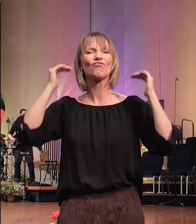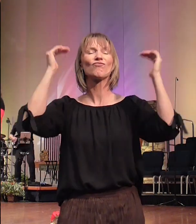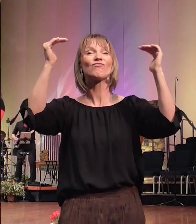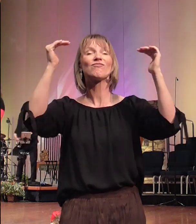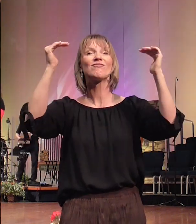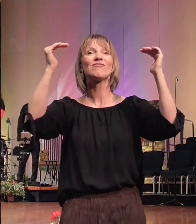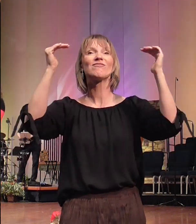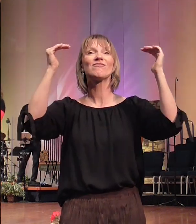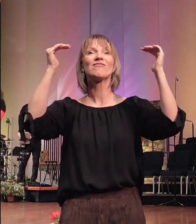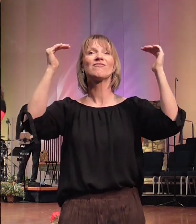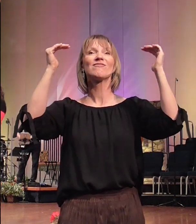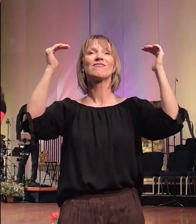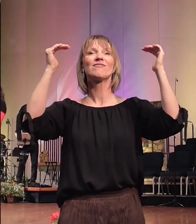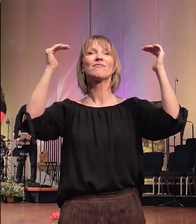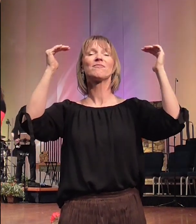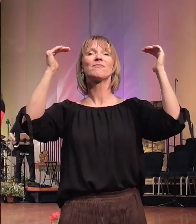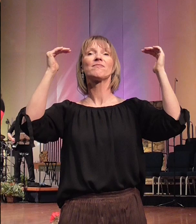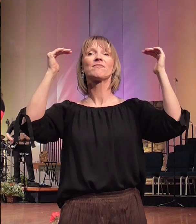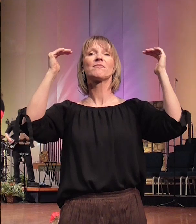No,